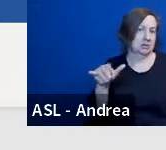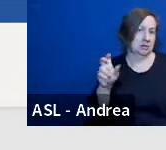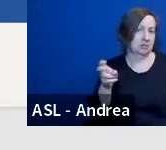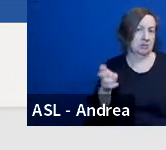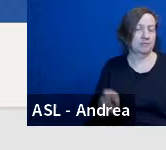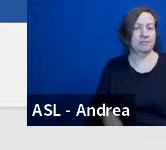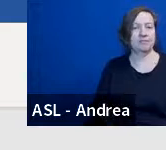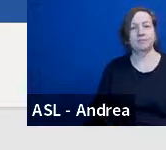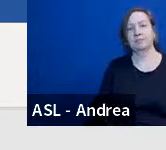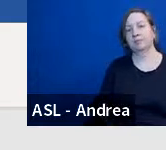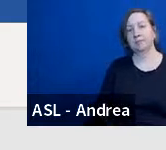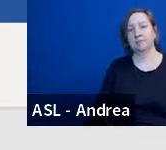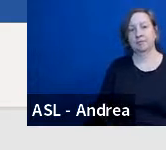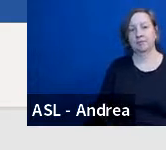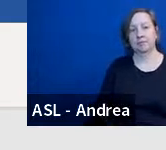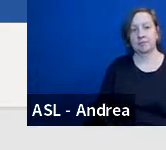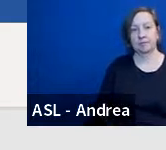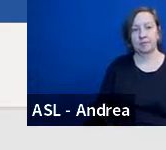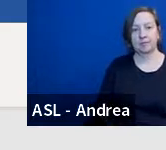Cool. I